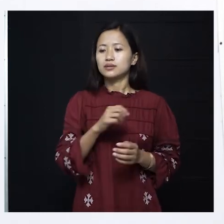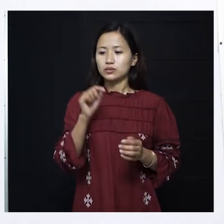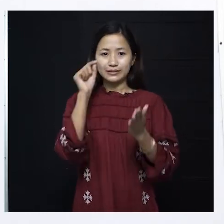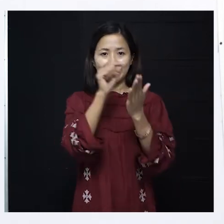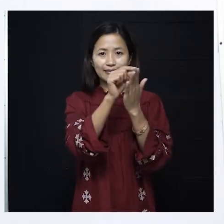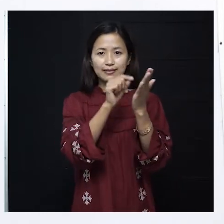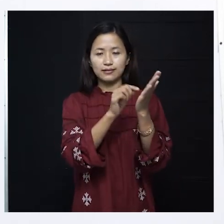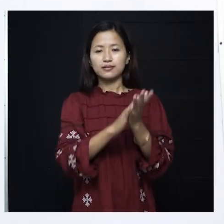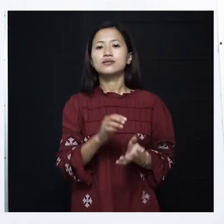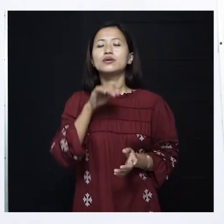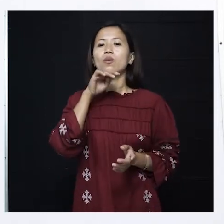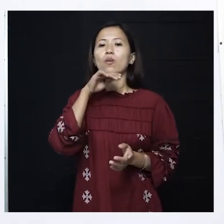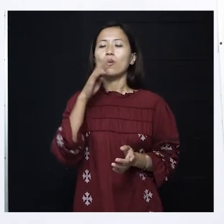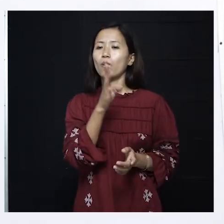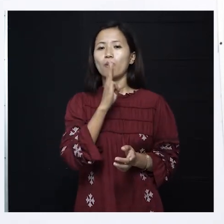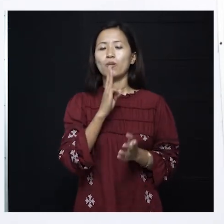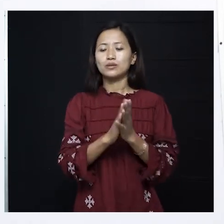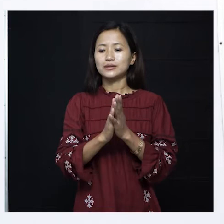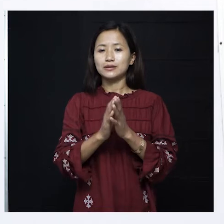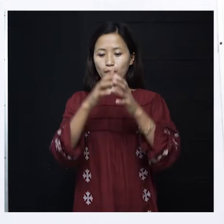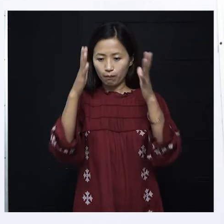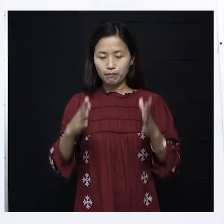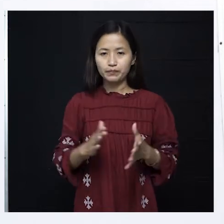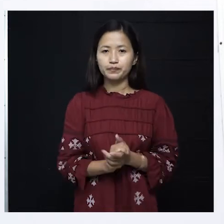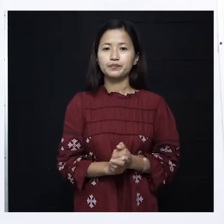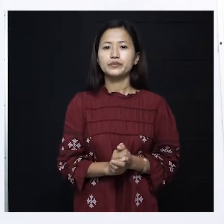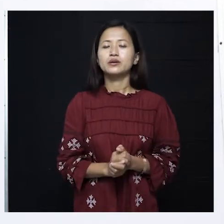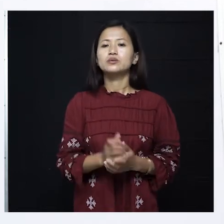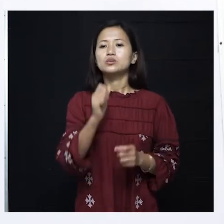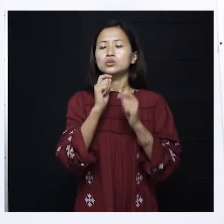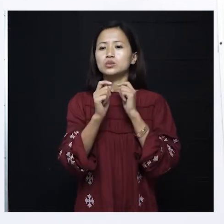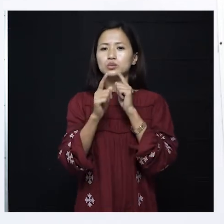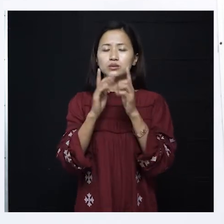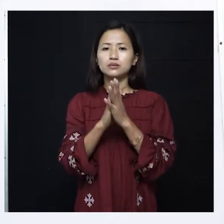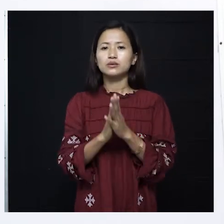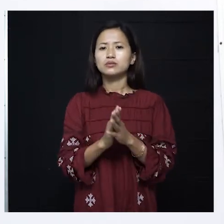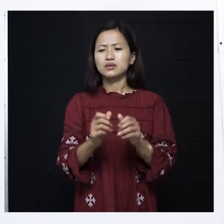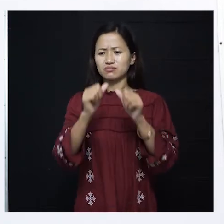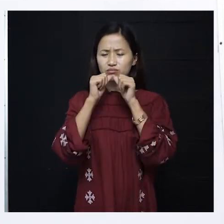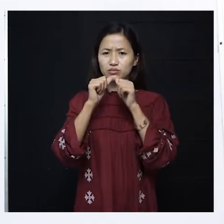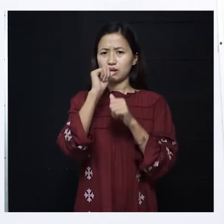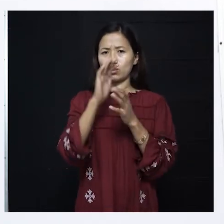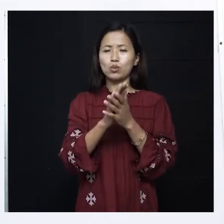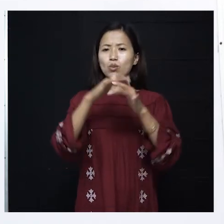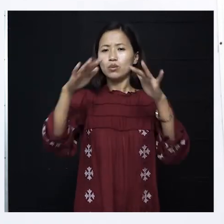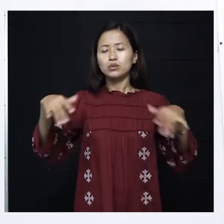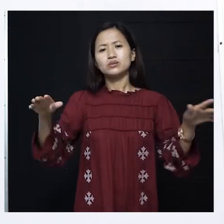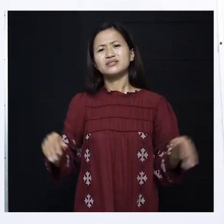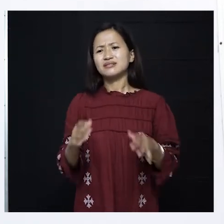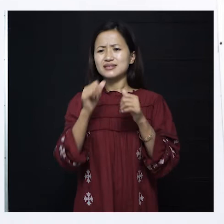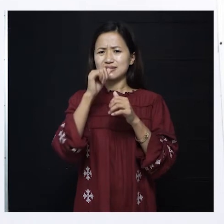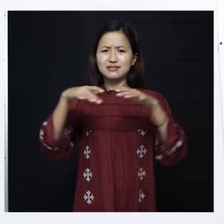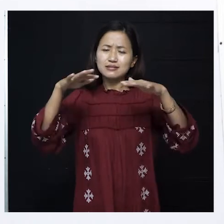the water bodies. Water bodies means we are talking about the oceans, the rivers, the seas, and whatnot.